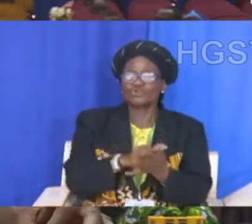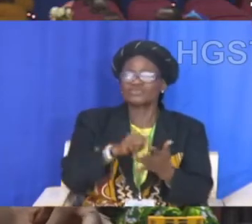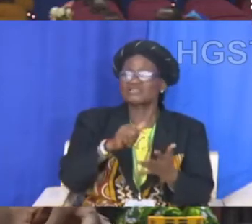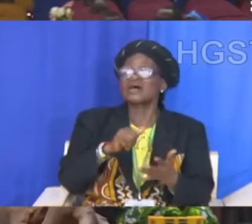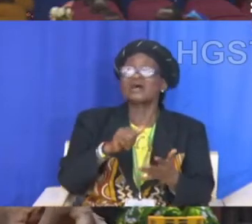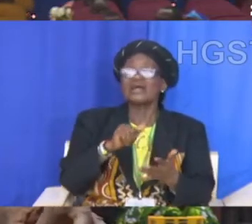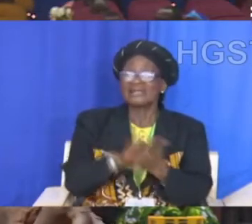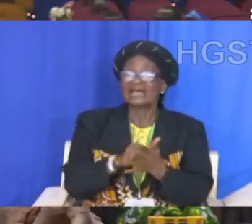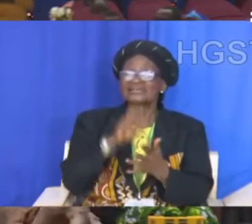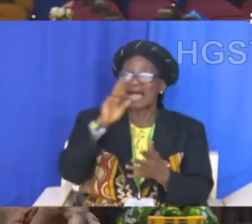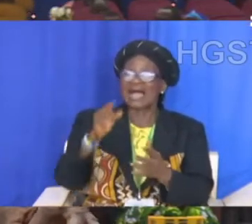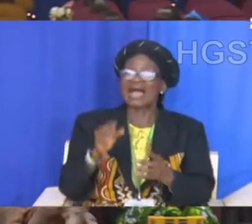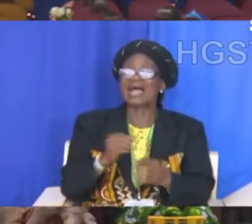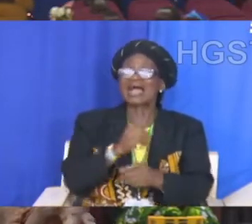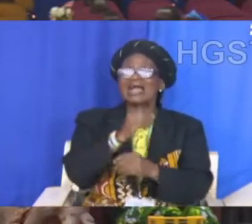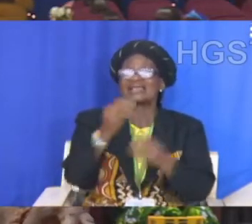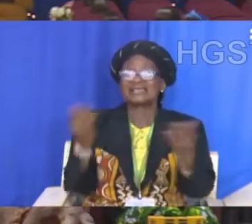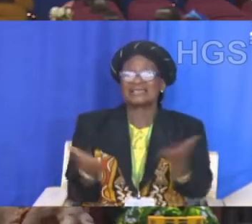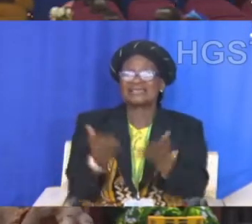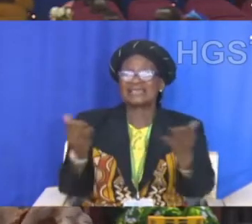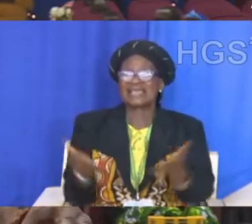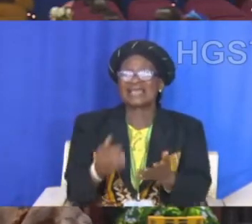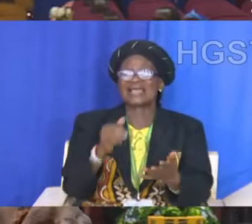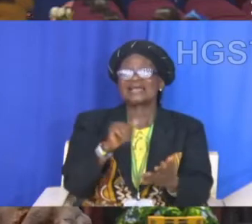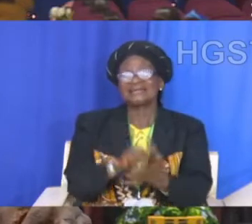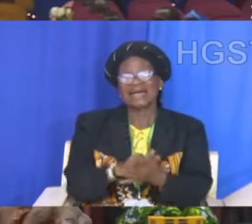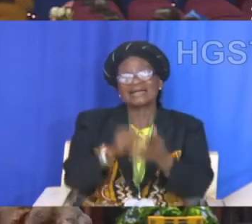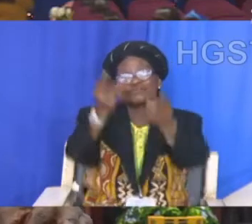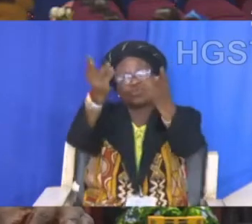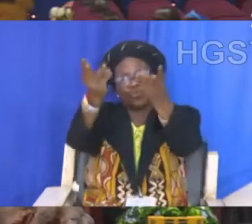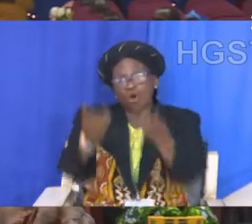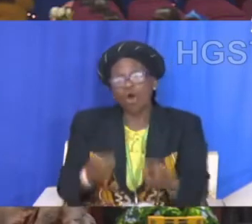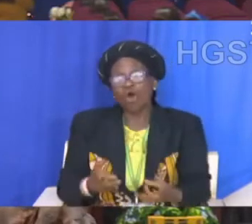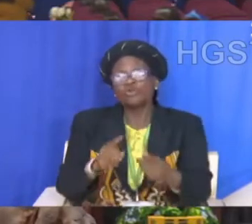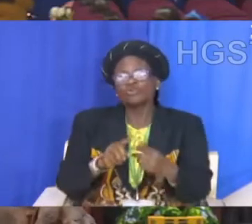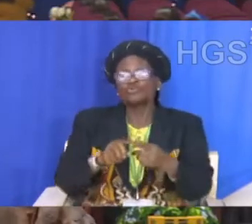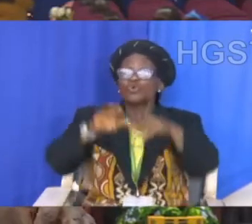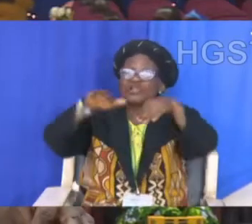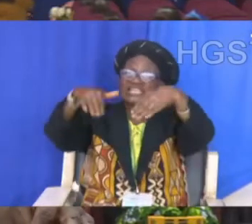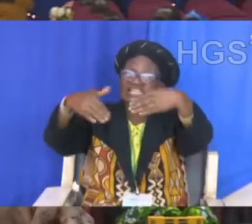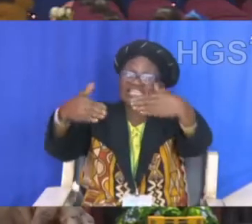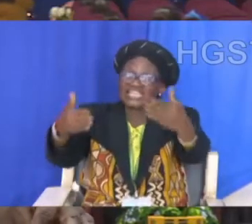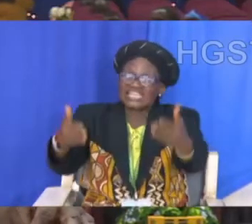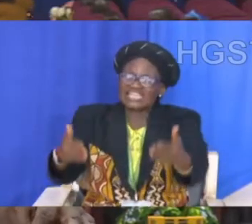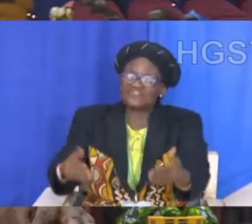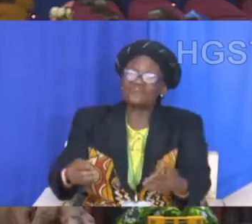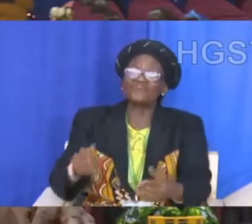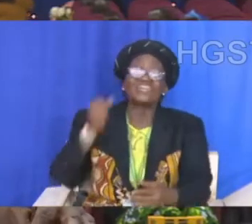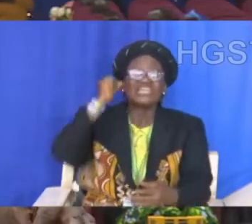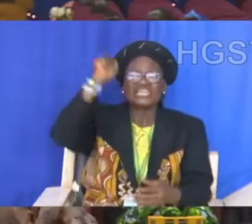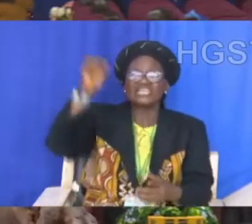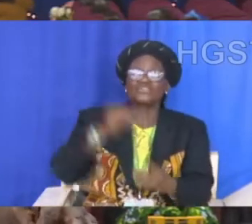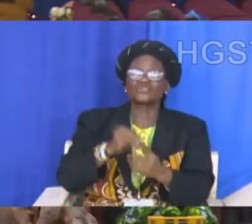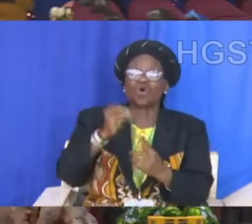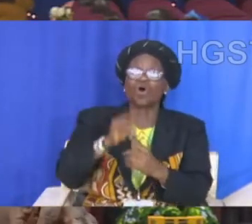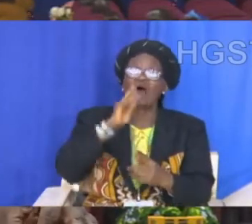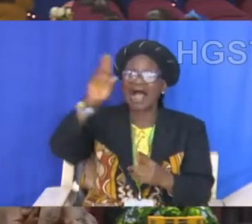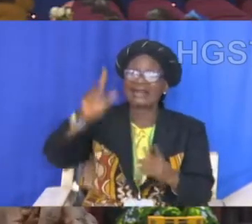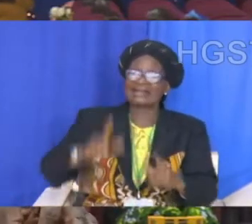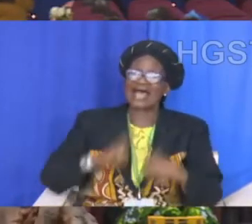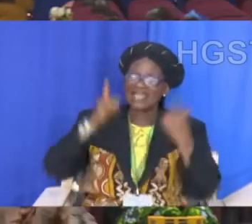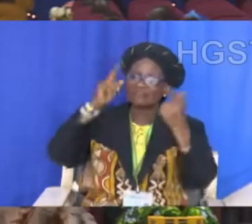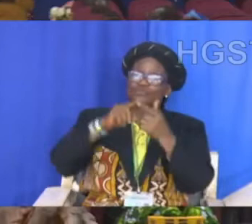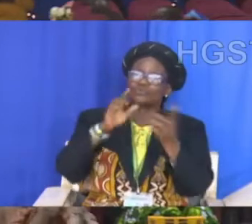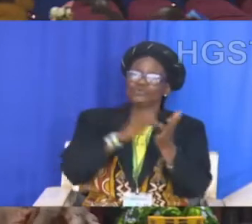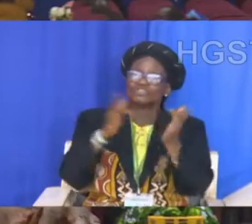are here, if you want to be able to say that the battle is not mine, you have to belong to the family of God. And